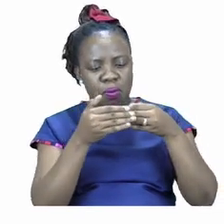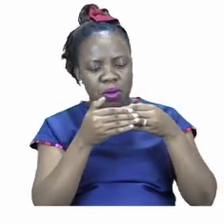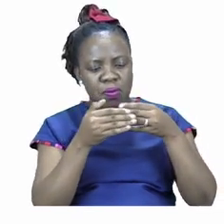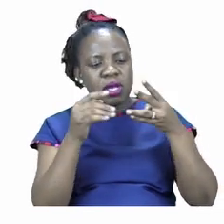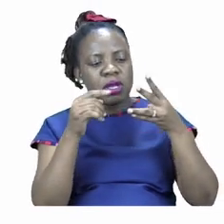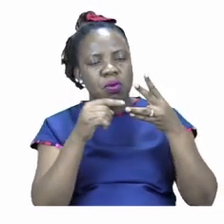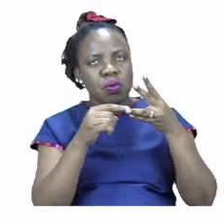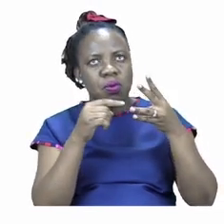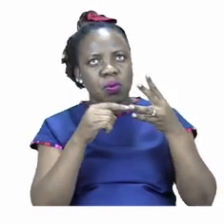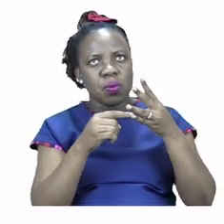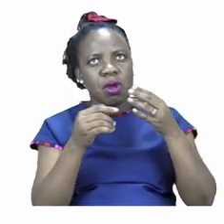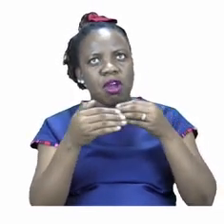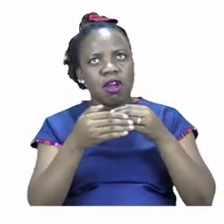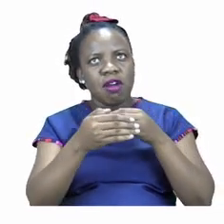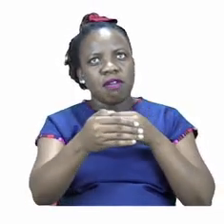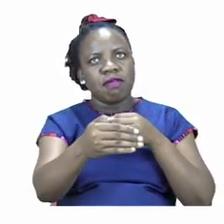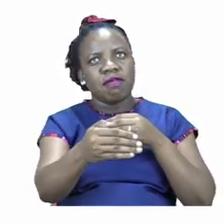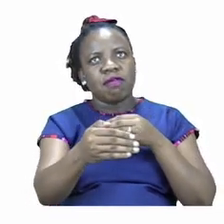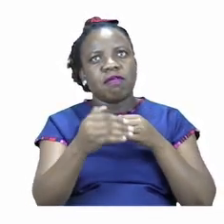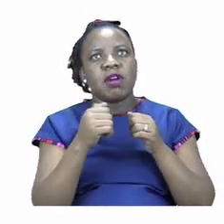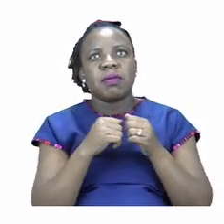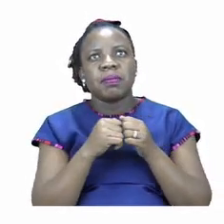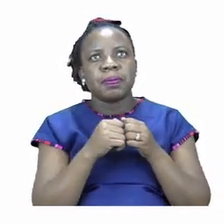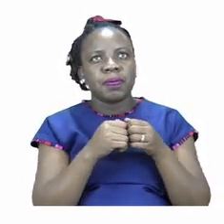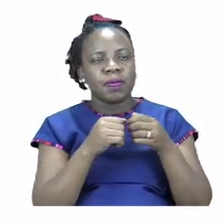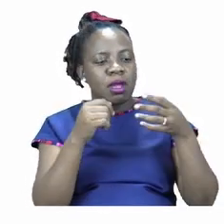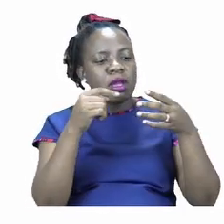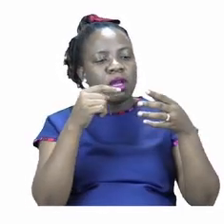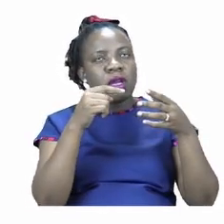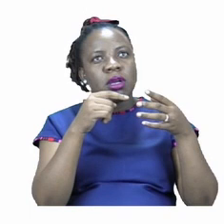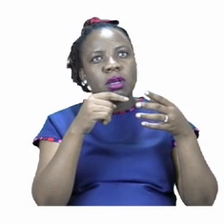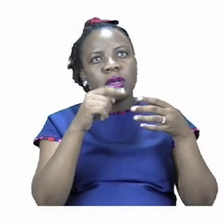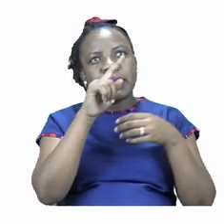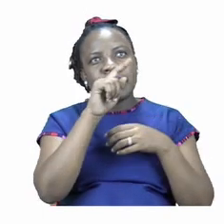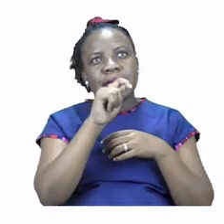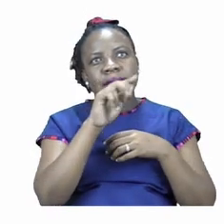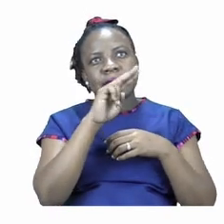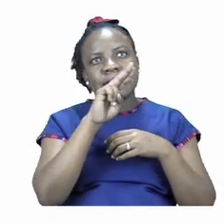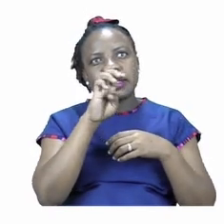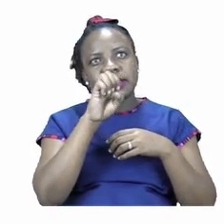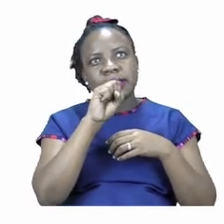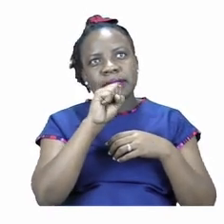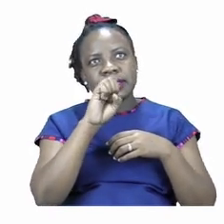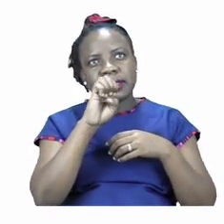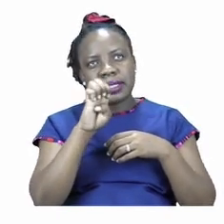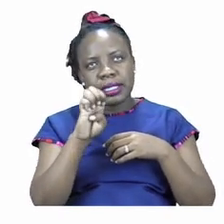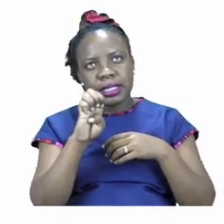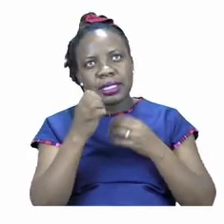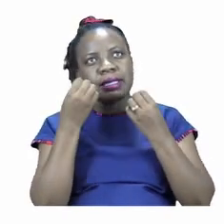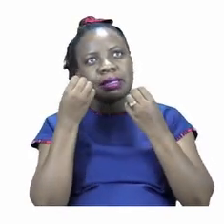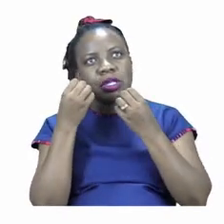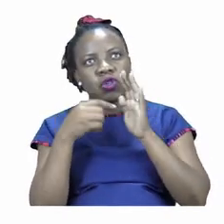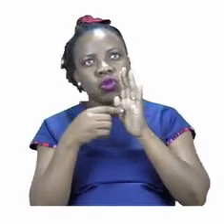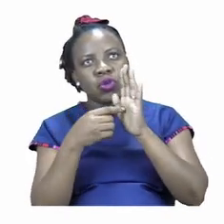part. It's asking us to complete the sentences with one of the following demonstrative pronouns.